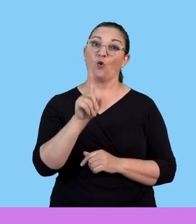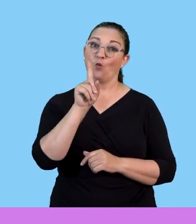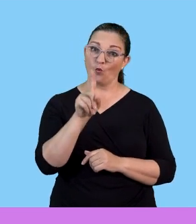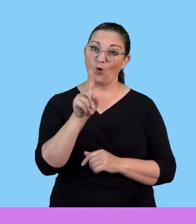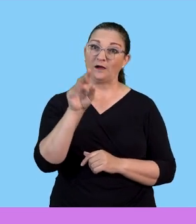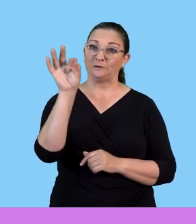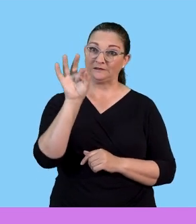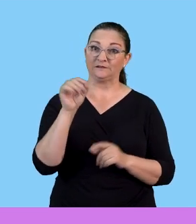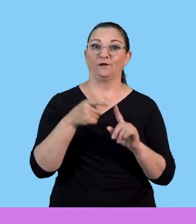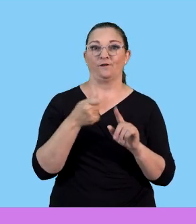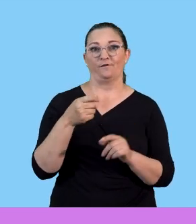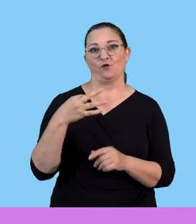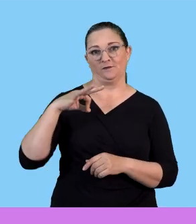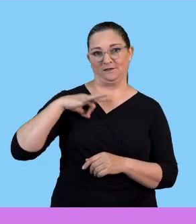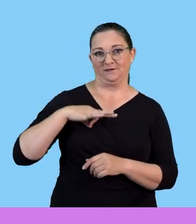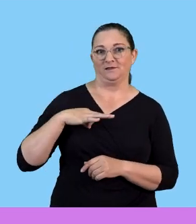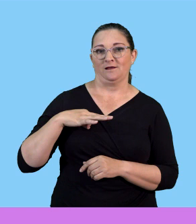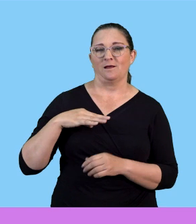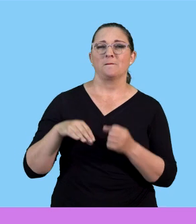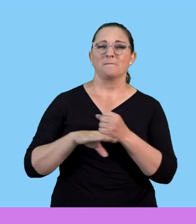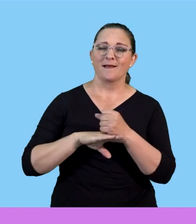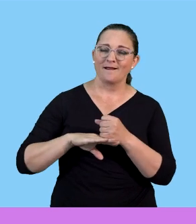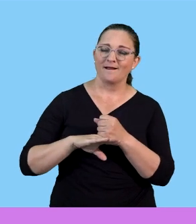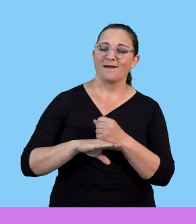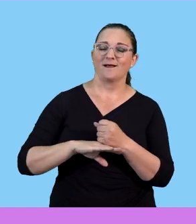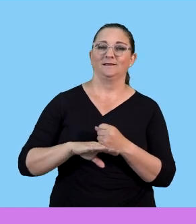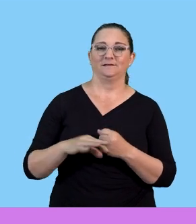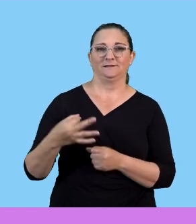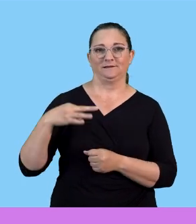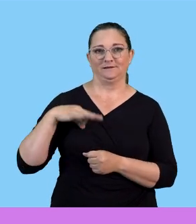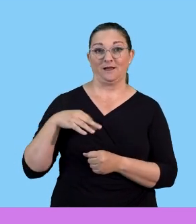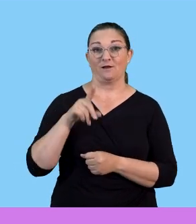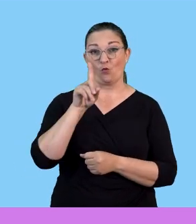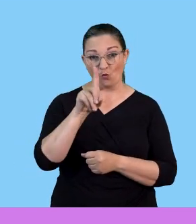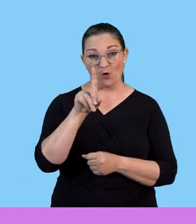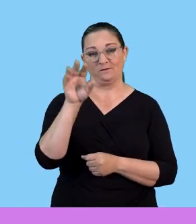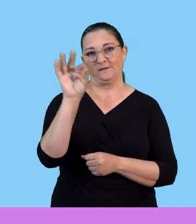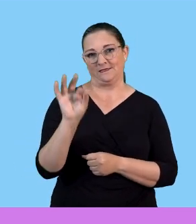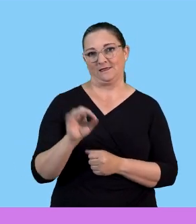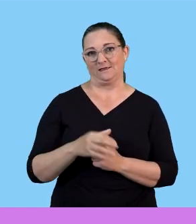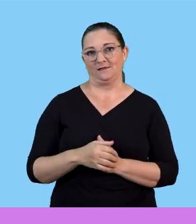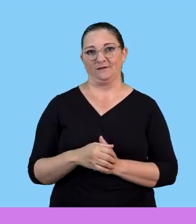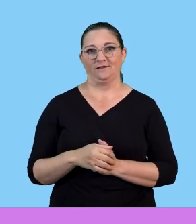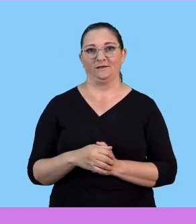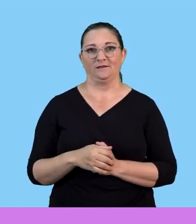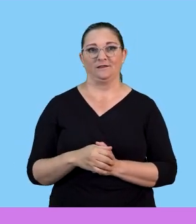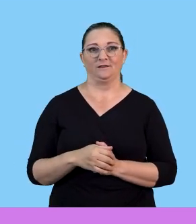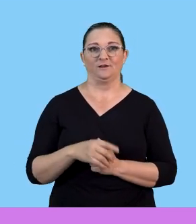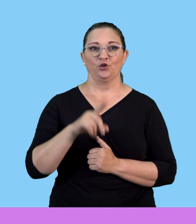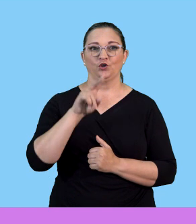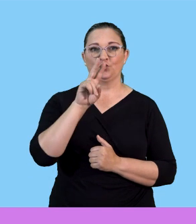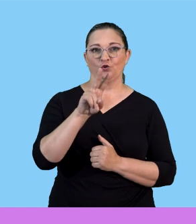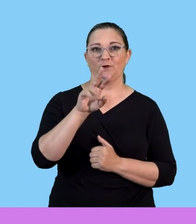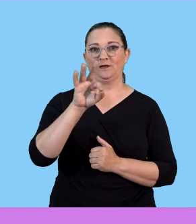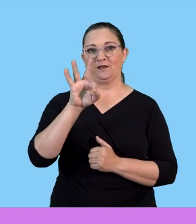is 1% of your salary, your basic salary. So it's going to be 1%